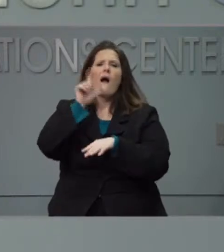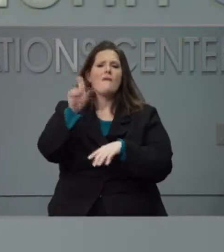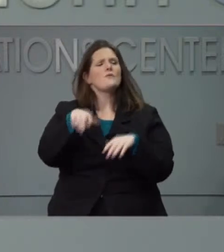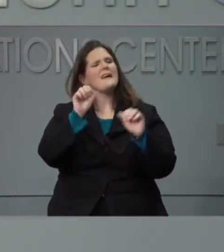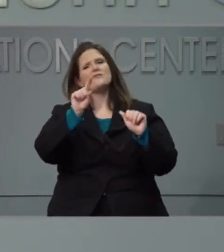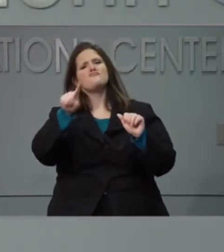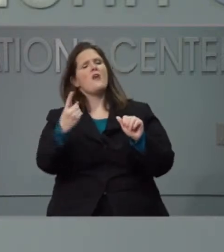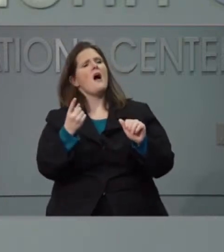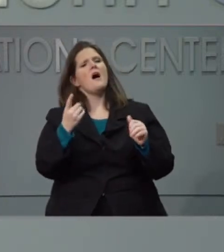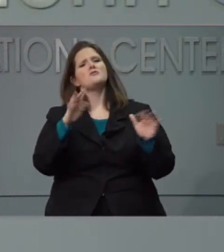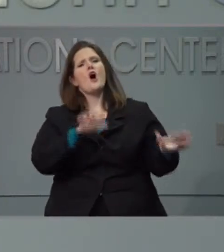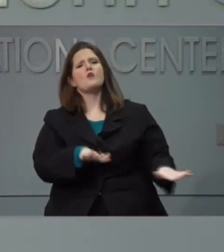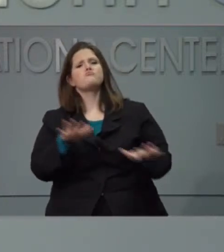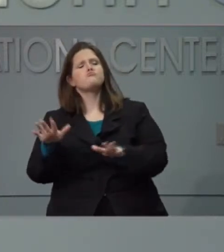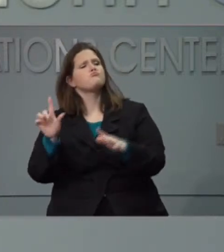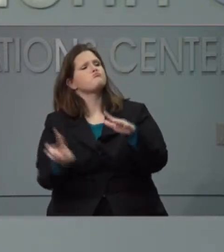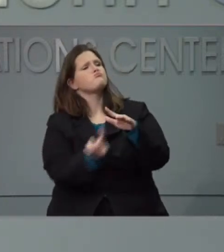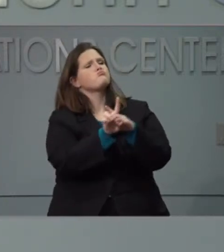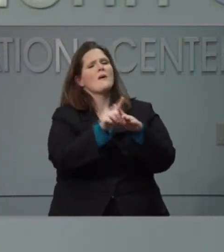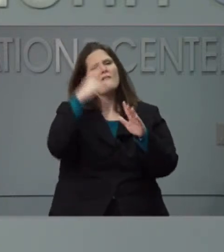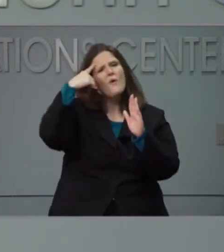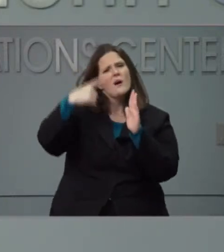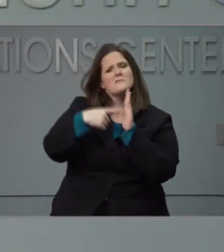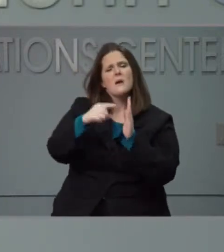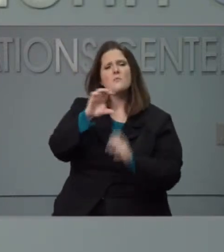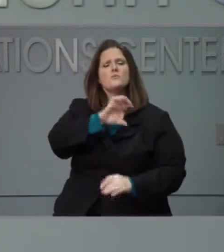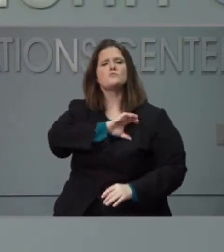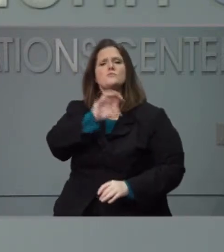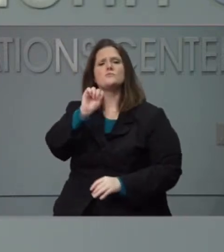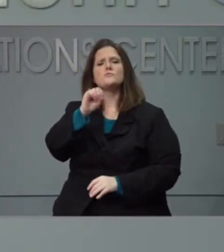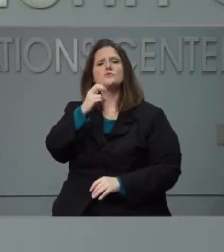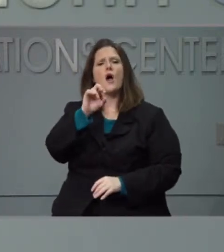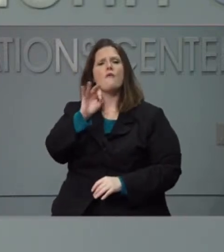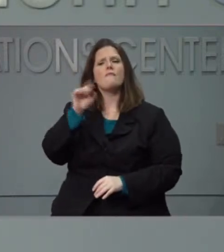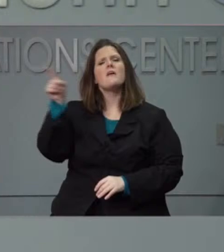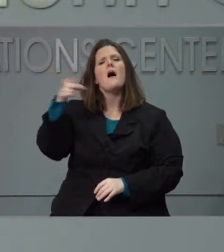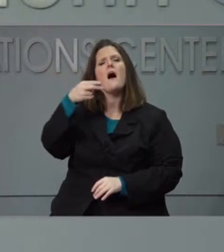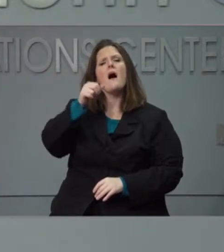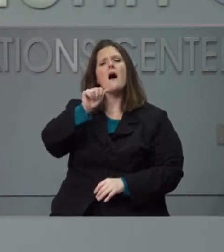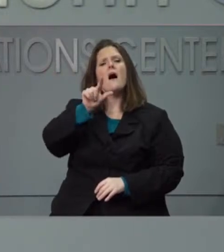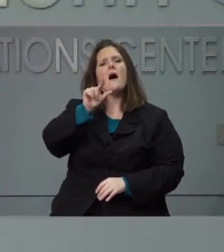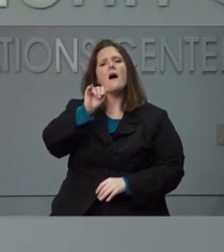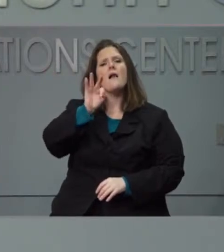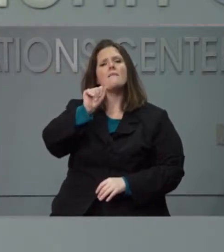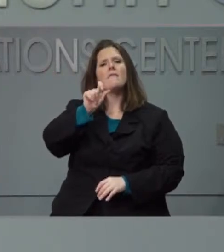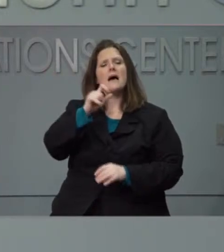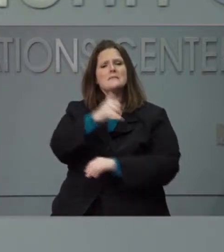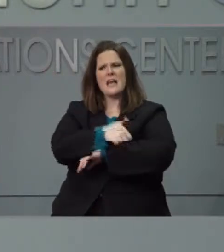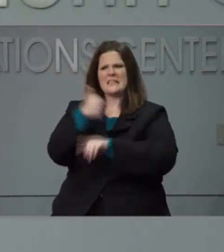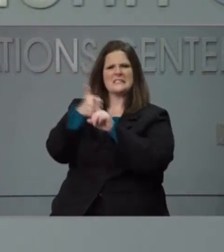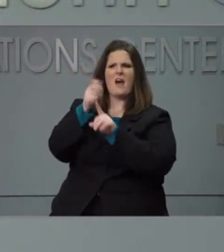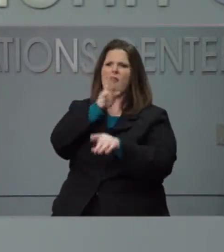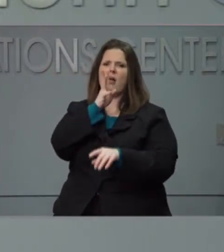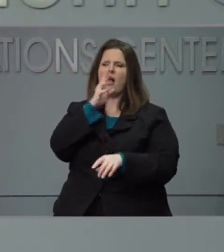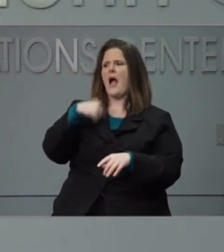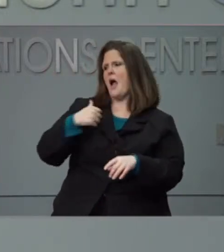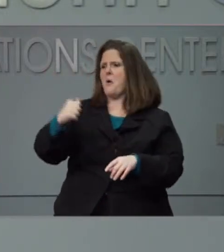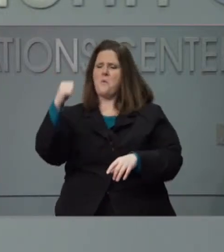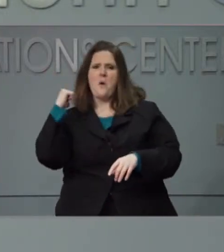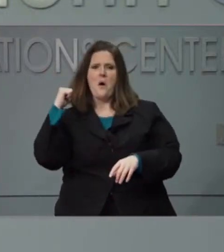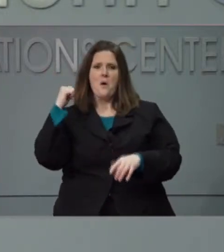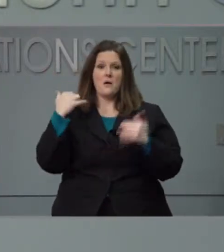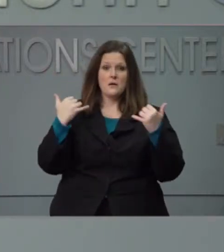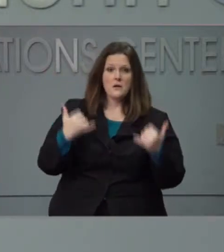We just saw the sheriff of Halifax County, who had said a few months ago that he wasn't going to enforce, is now going